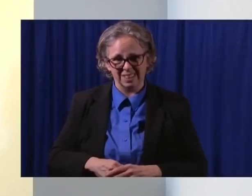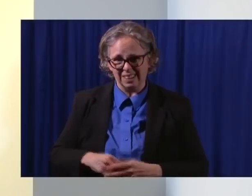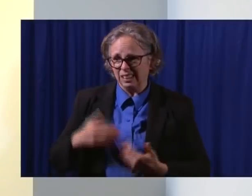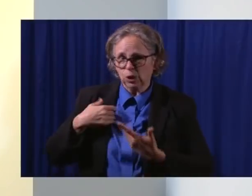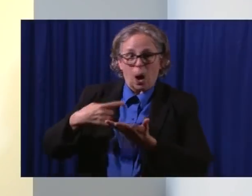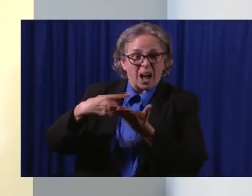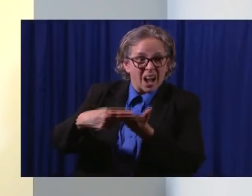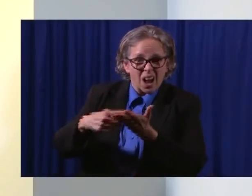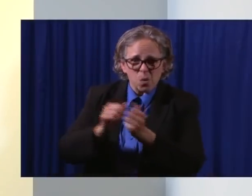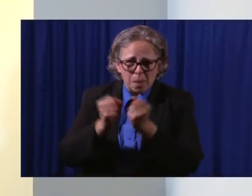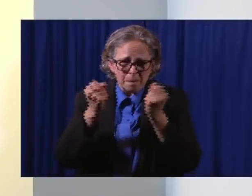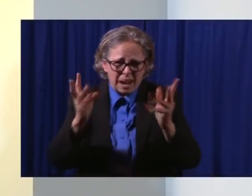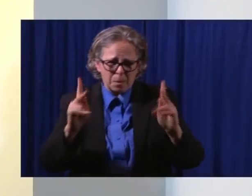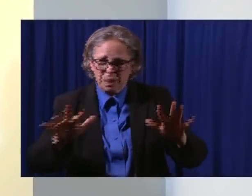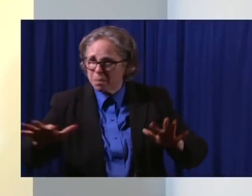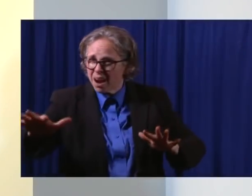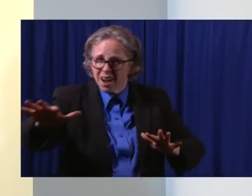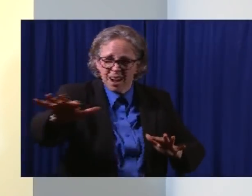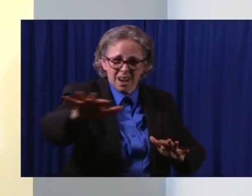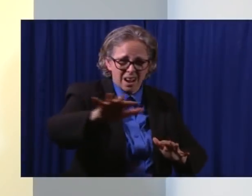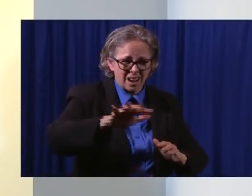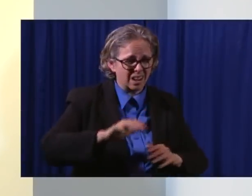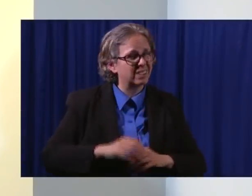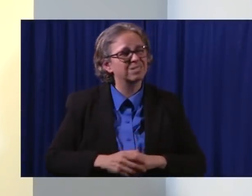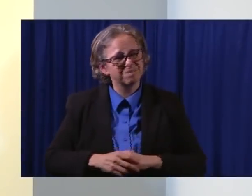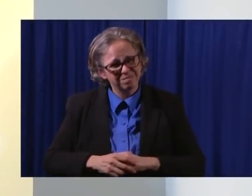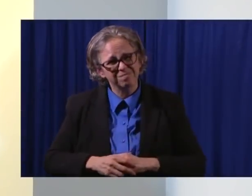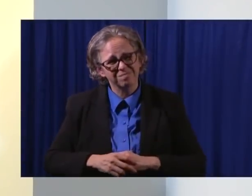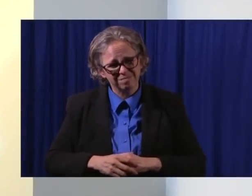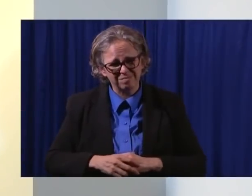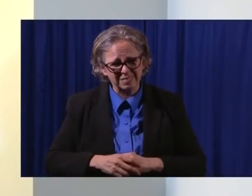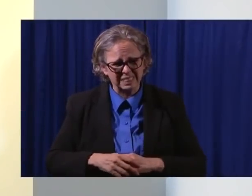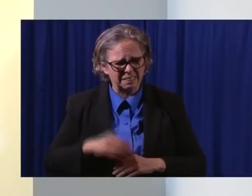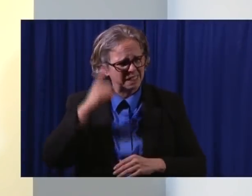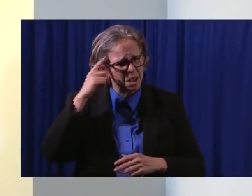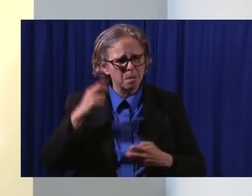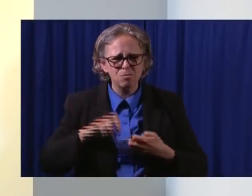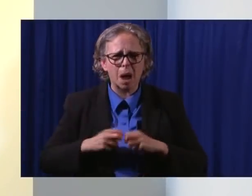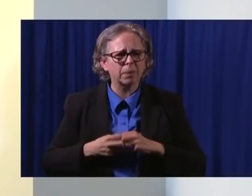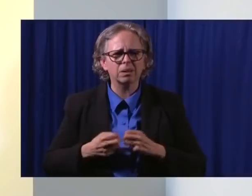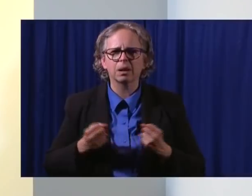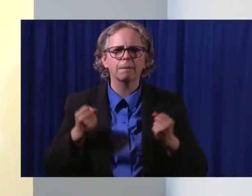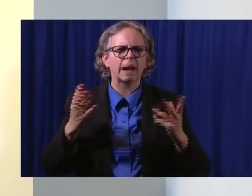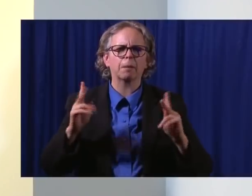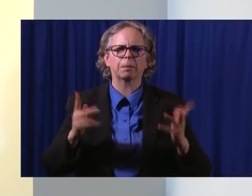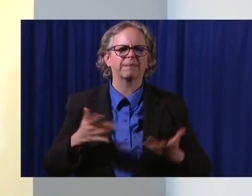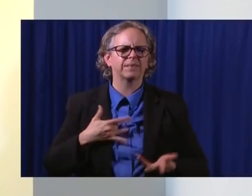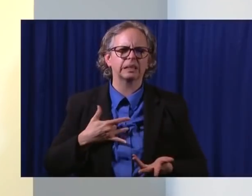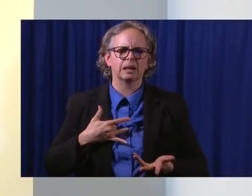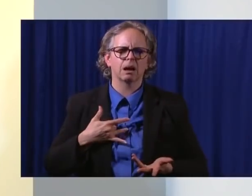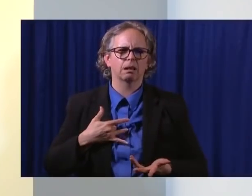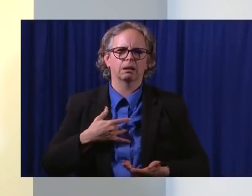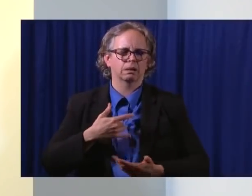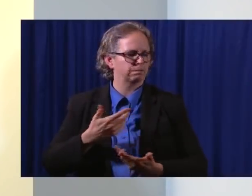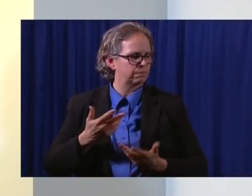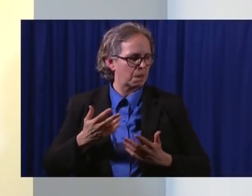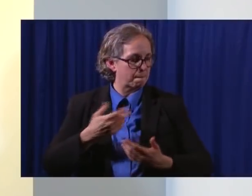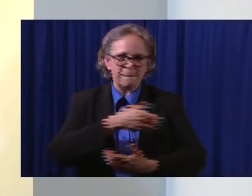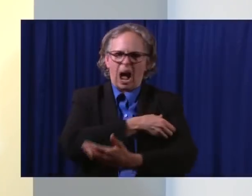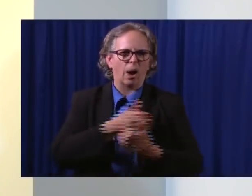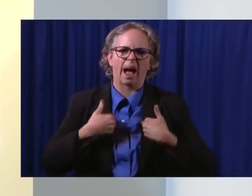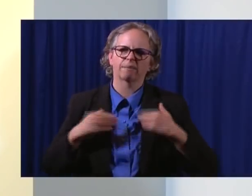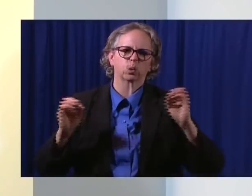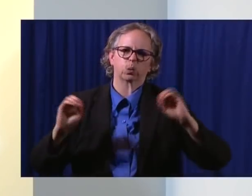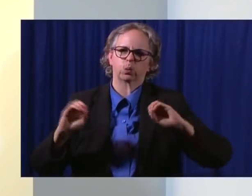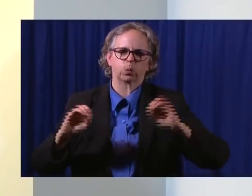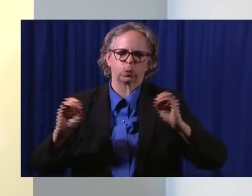so many people just they feel a little powerless. They're like, they feel that the coronavirus is impacting their lives, and they